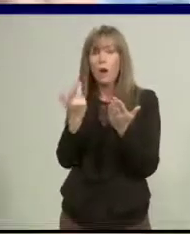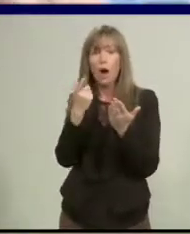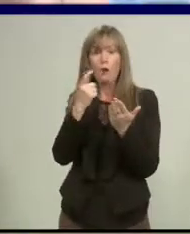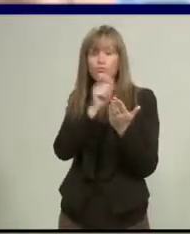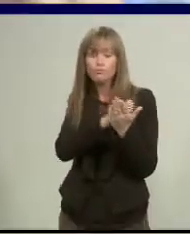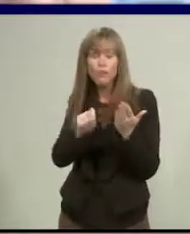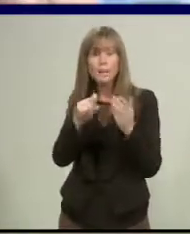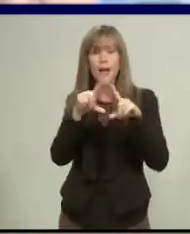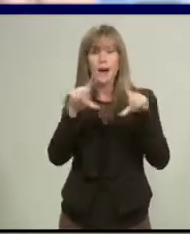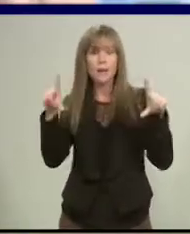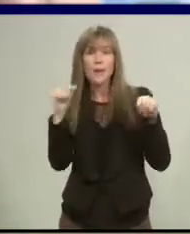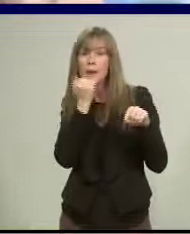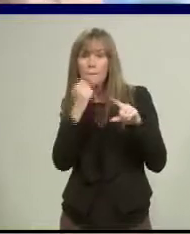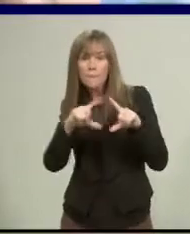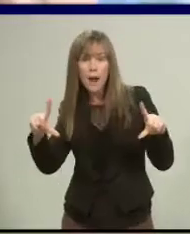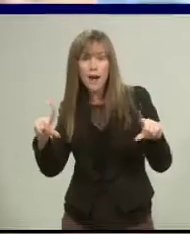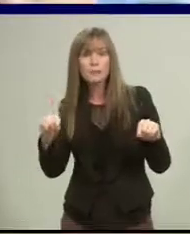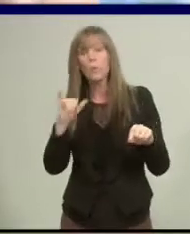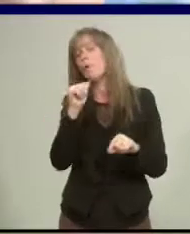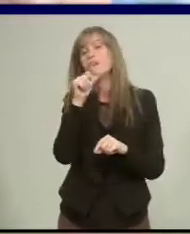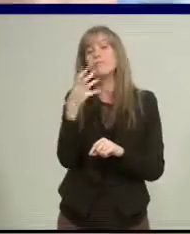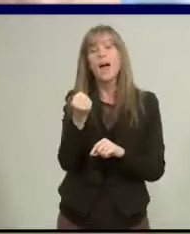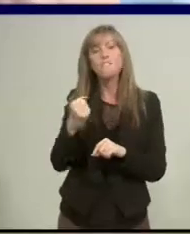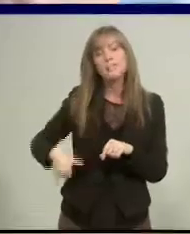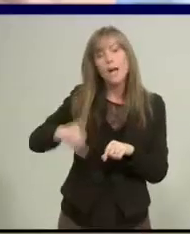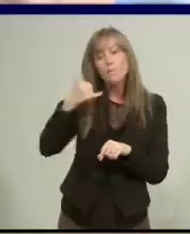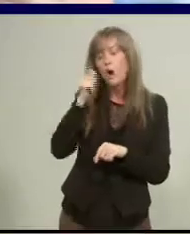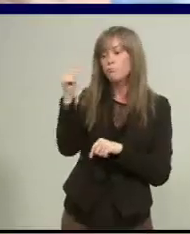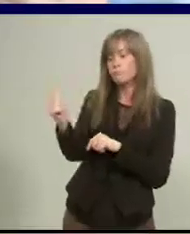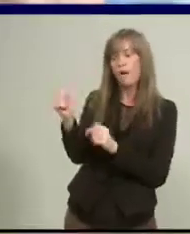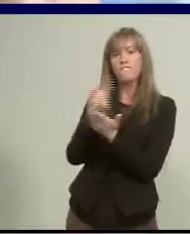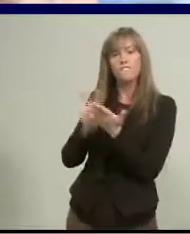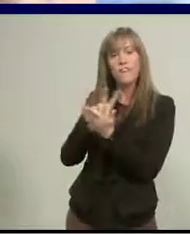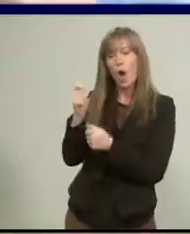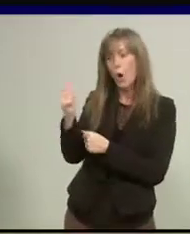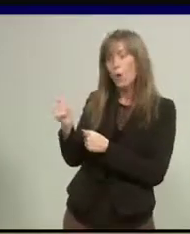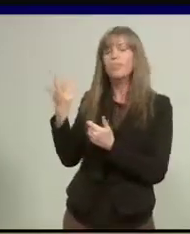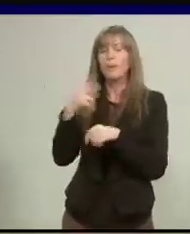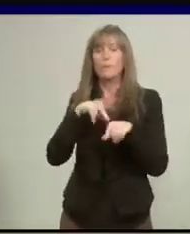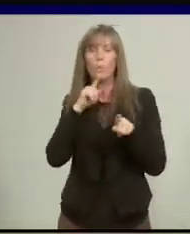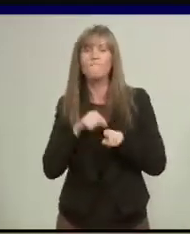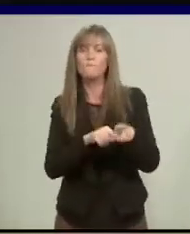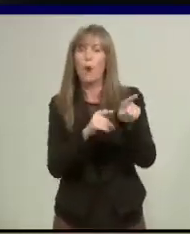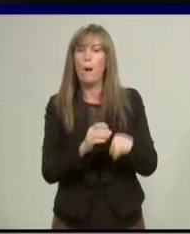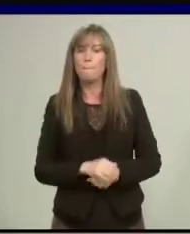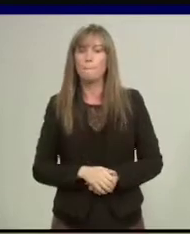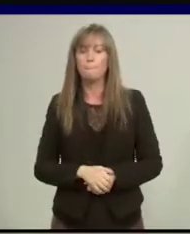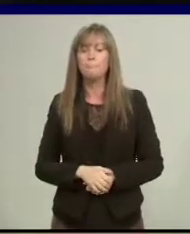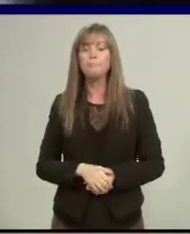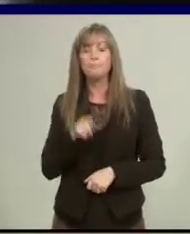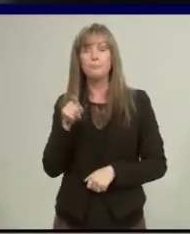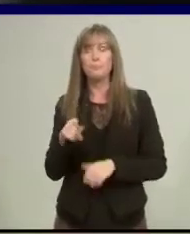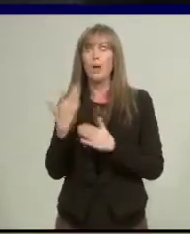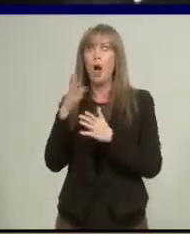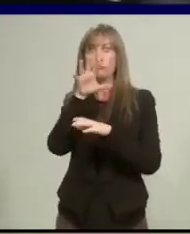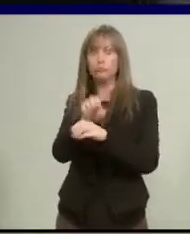registration numbers, or if they've got a cell phone and they can record it by video, and we'll certainly follow that up. Based on the high amount of arrests over